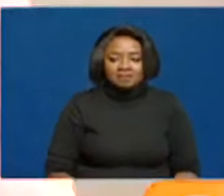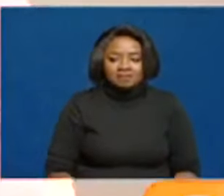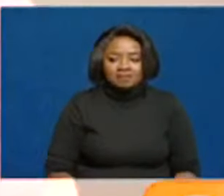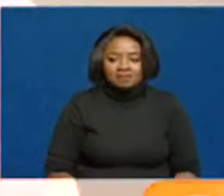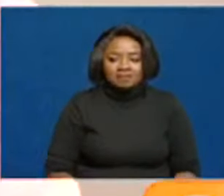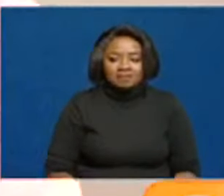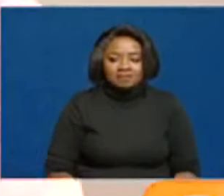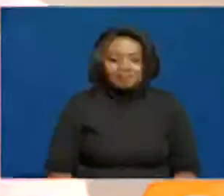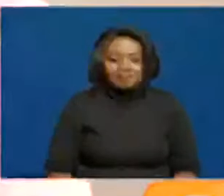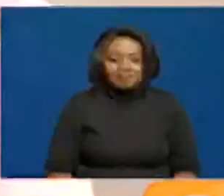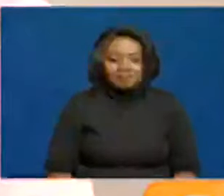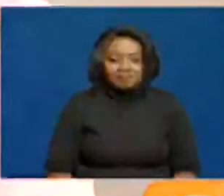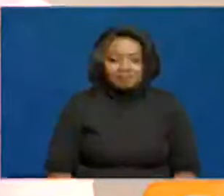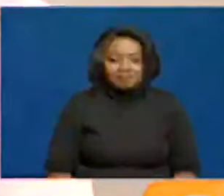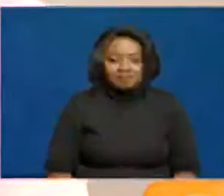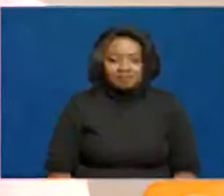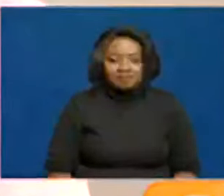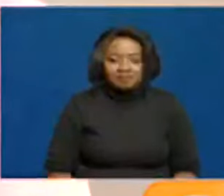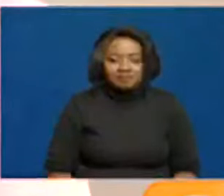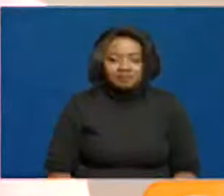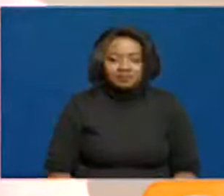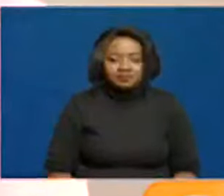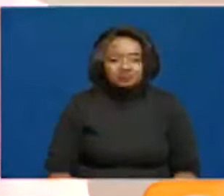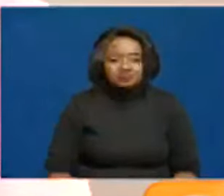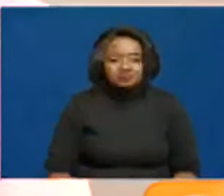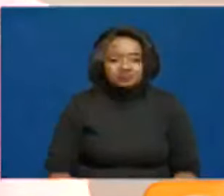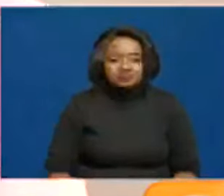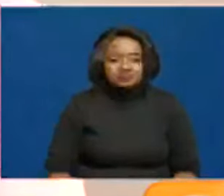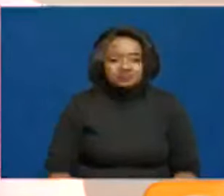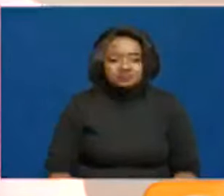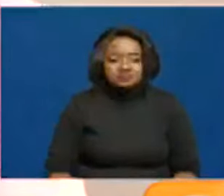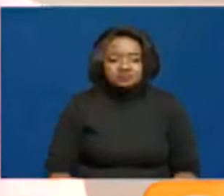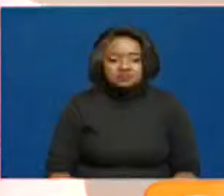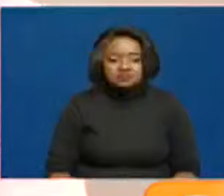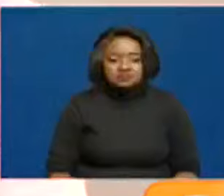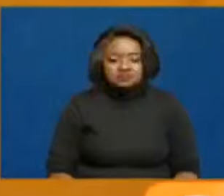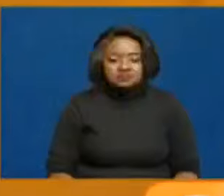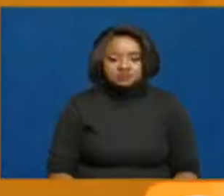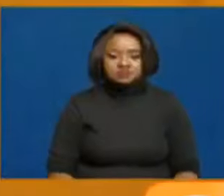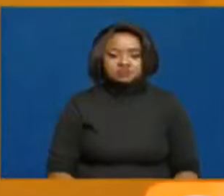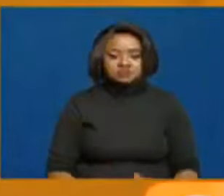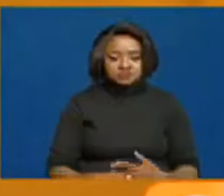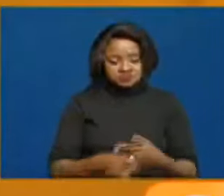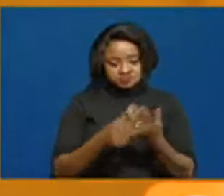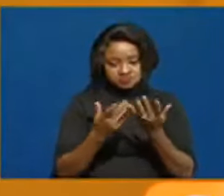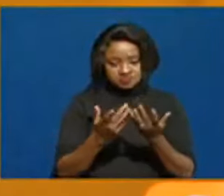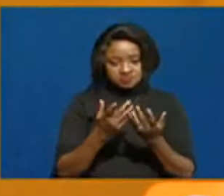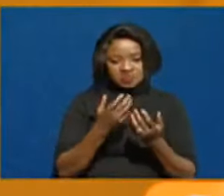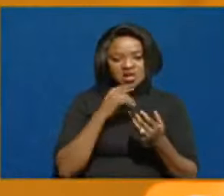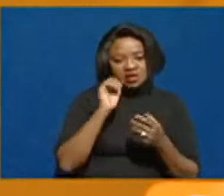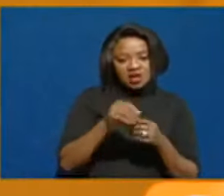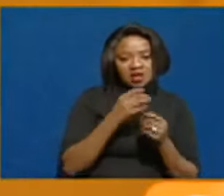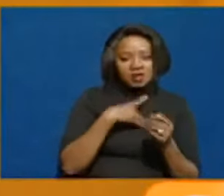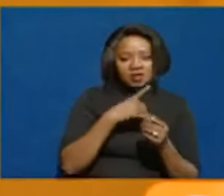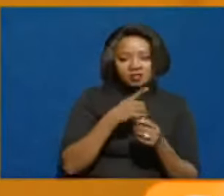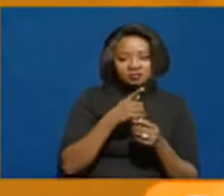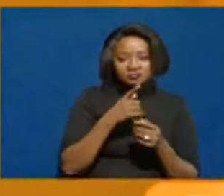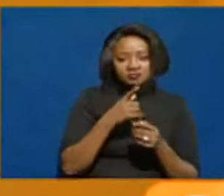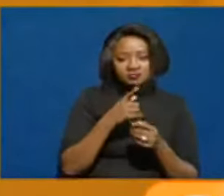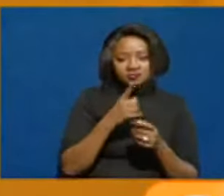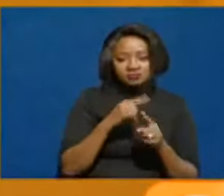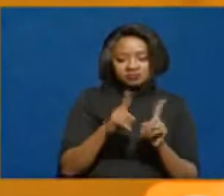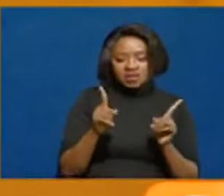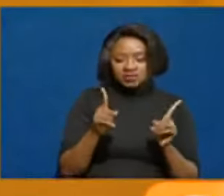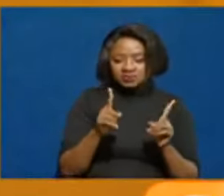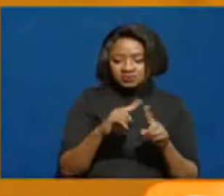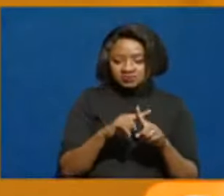the reality don't go together? That's the reason why it's hard to implement this. There is that, but also, even before we talk